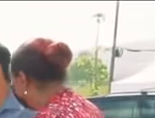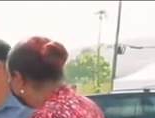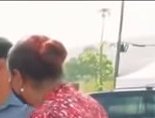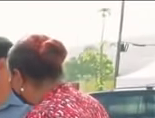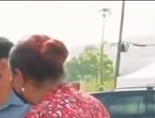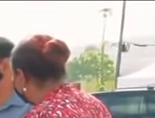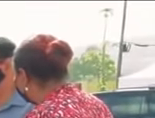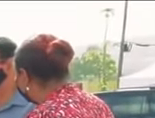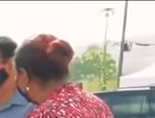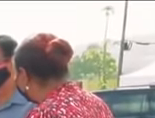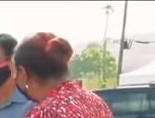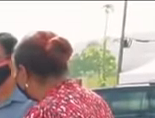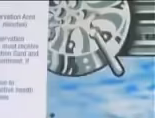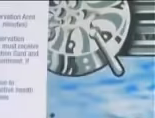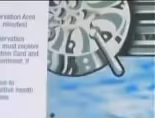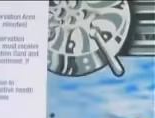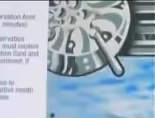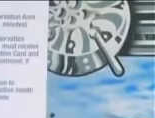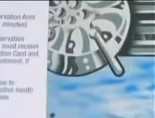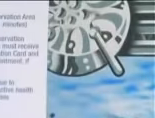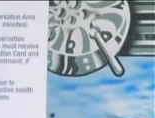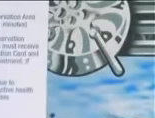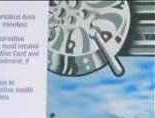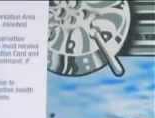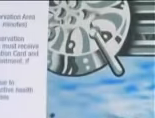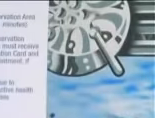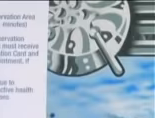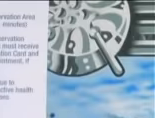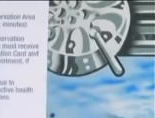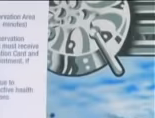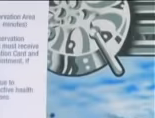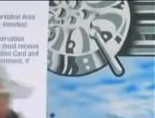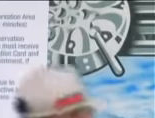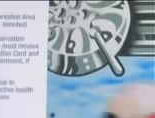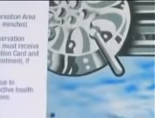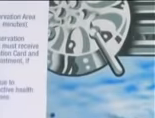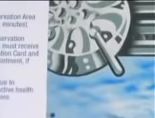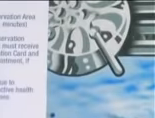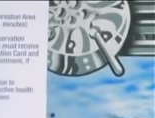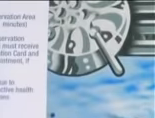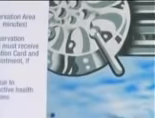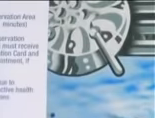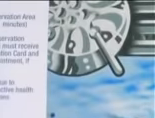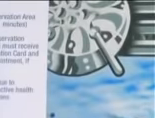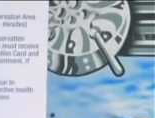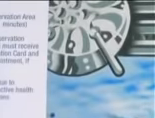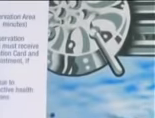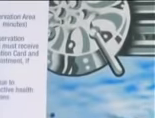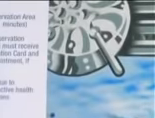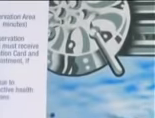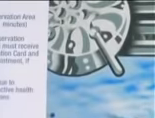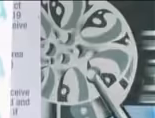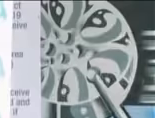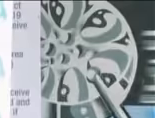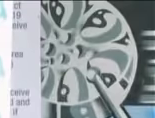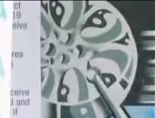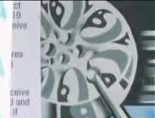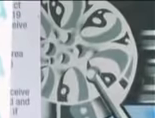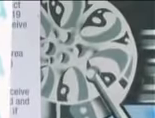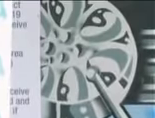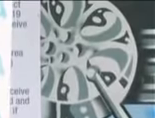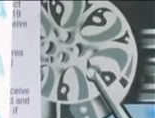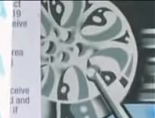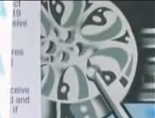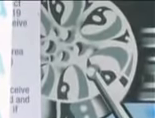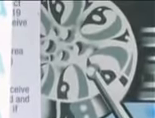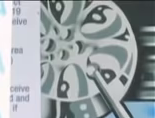Everything has been running smoothly since the beginning, and we can expect that will continue to run smoothly, and we will achieve our target. So our